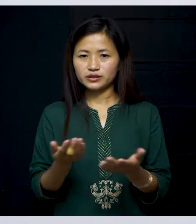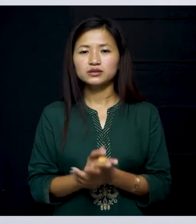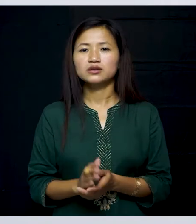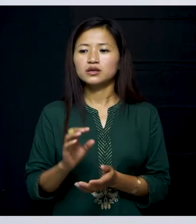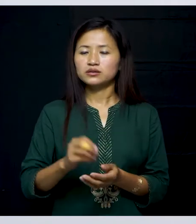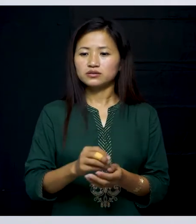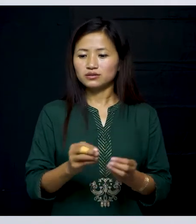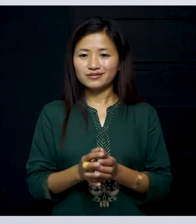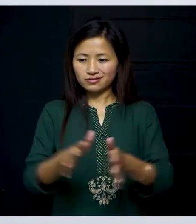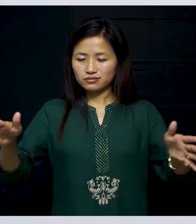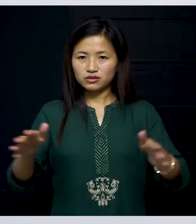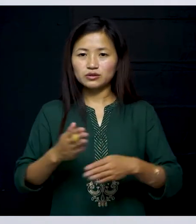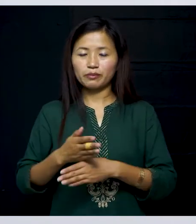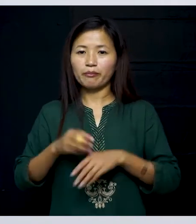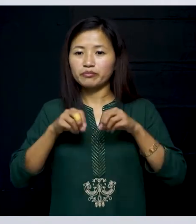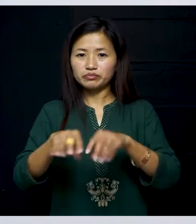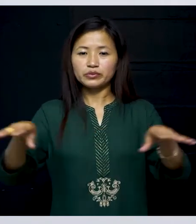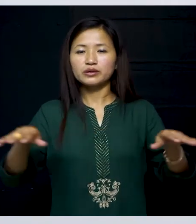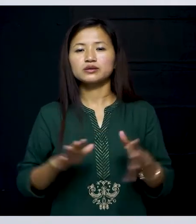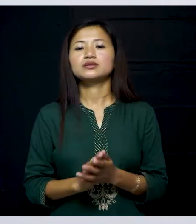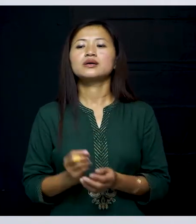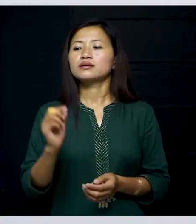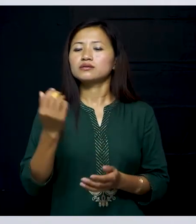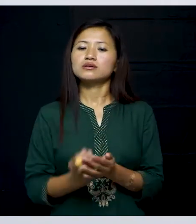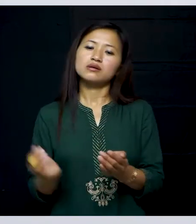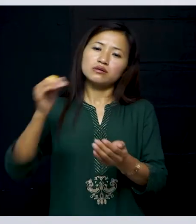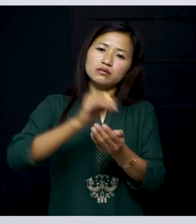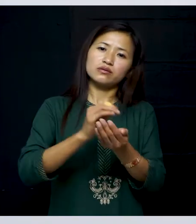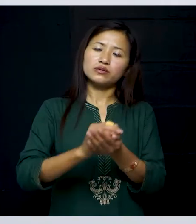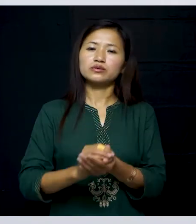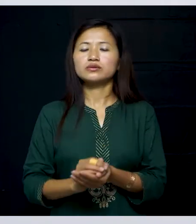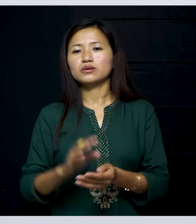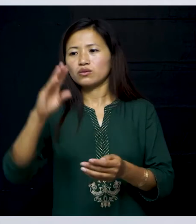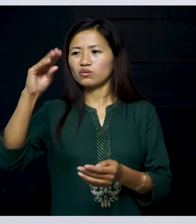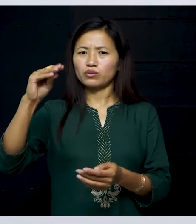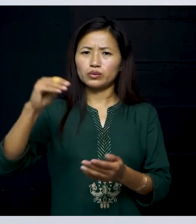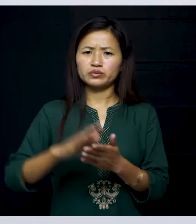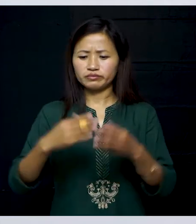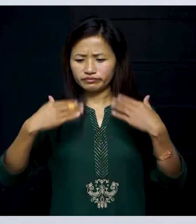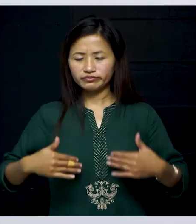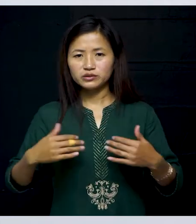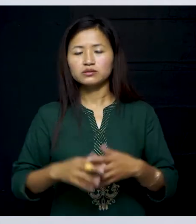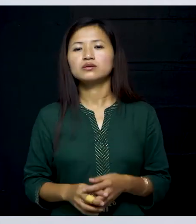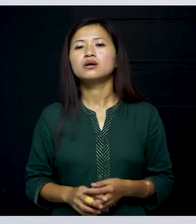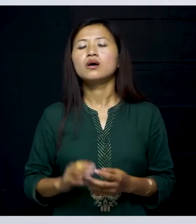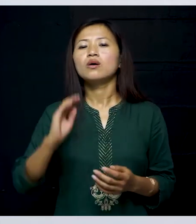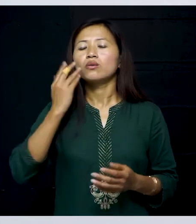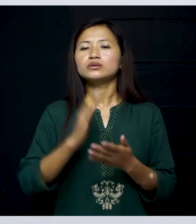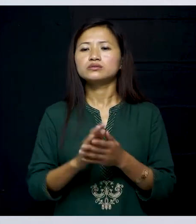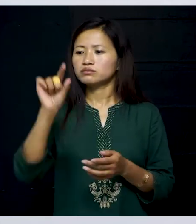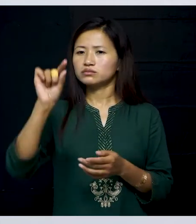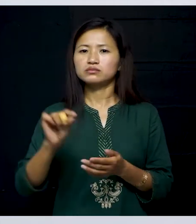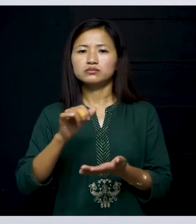gets scattered, people usually cover it with a piece of wet cloth or sackcloth, right? So when they do that,